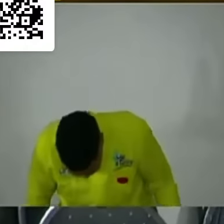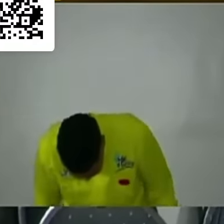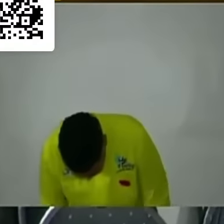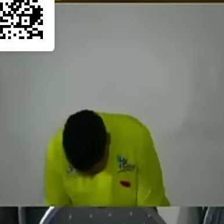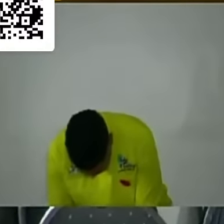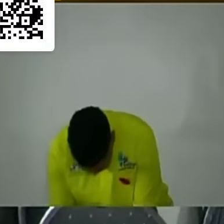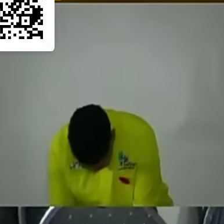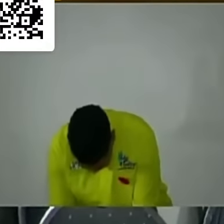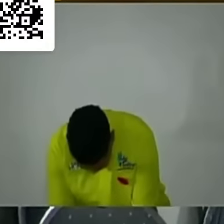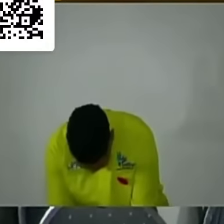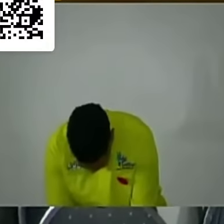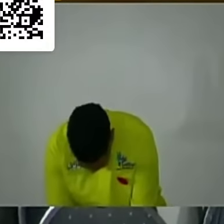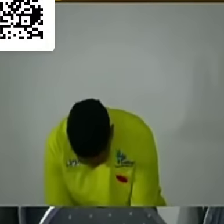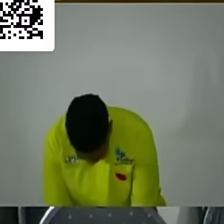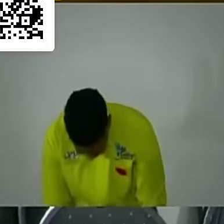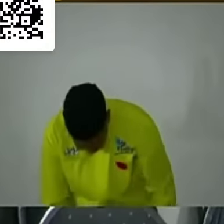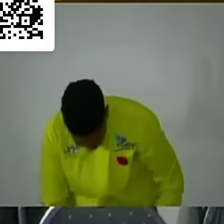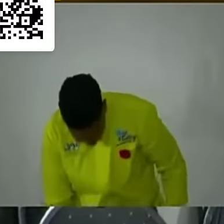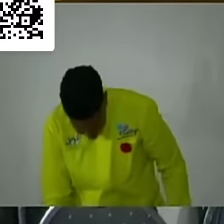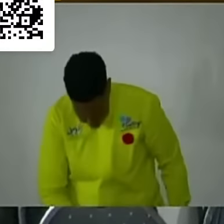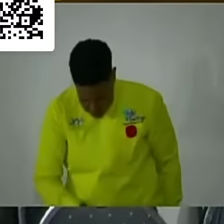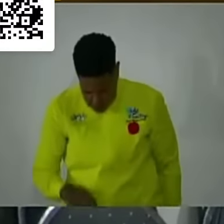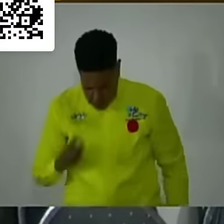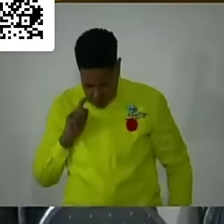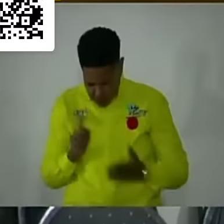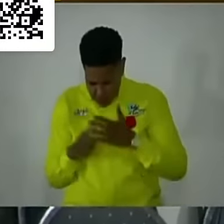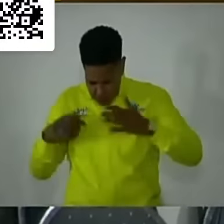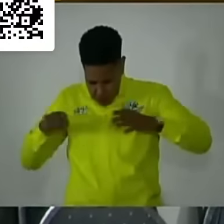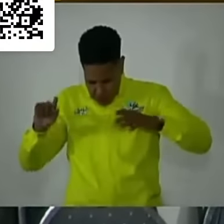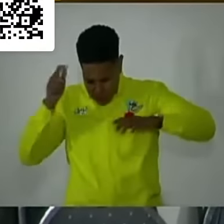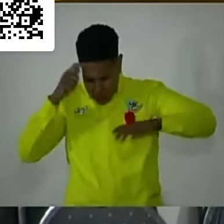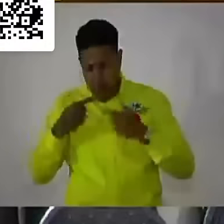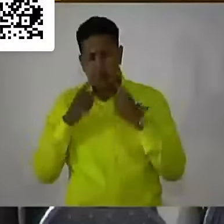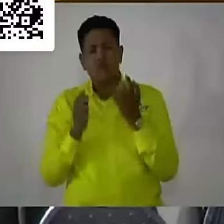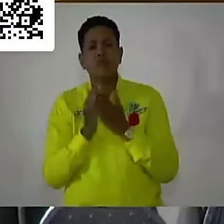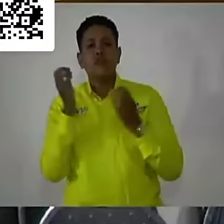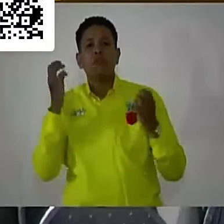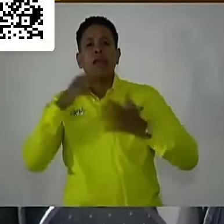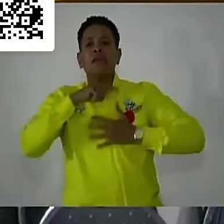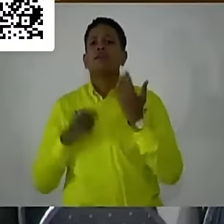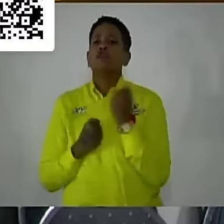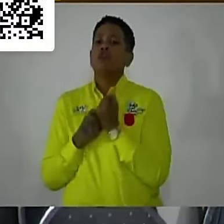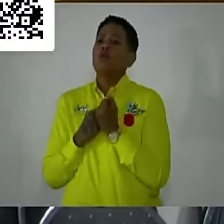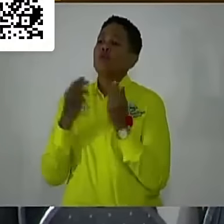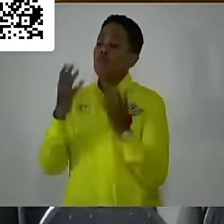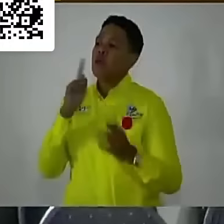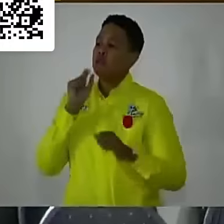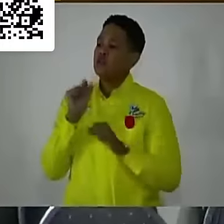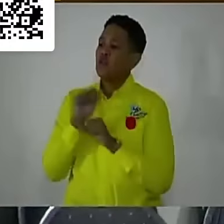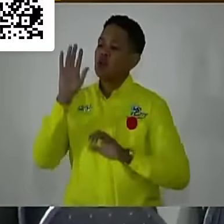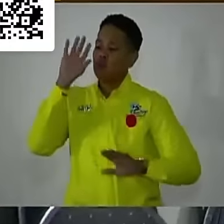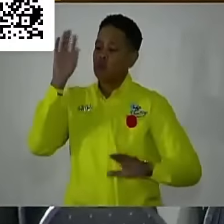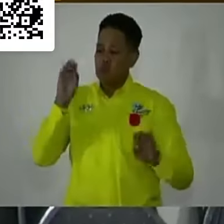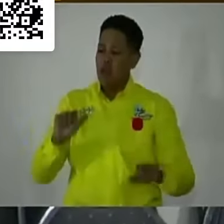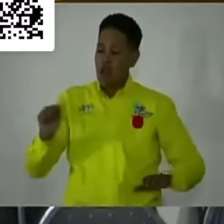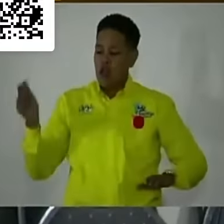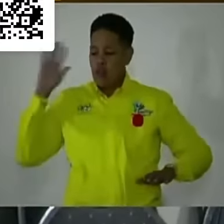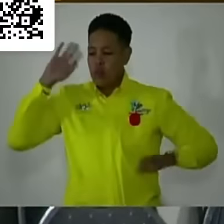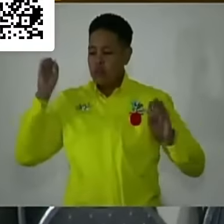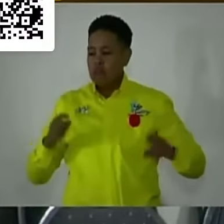government, through the Most Honorable Prime Minister, announced a number of measures to give support. And I'm sure he will, and others will